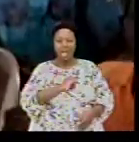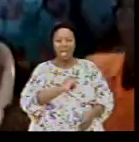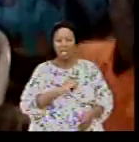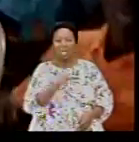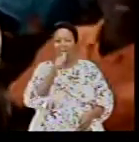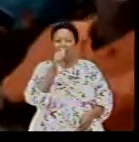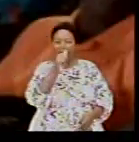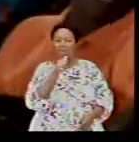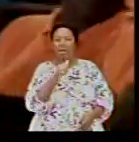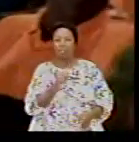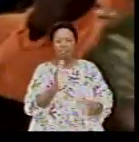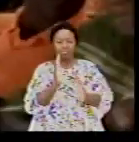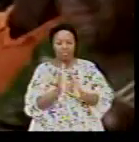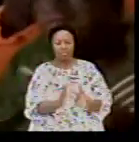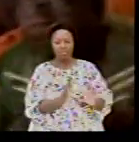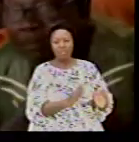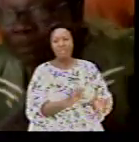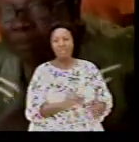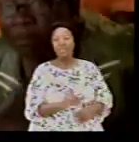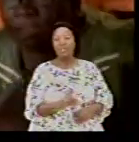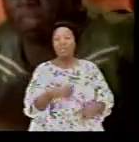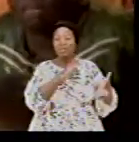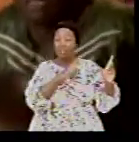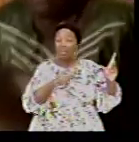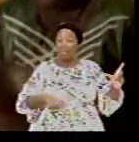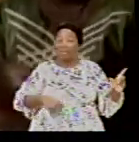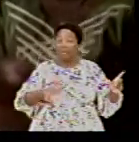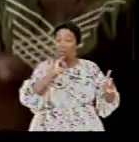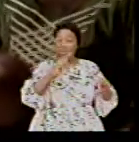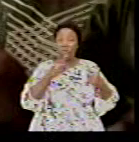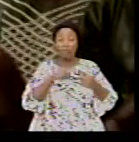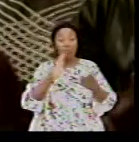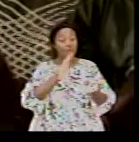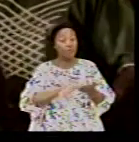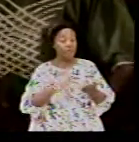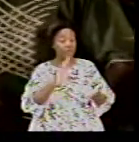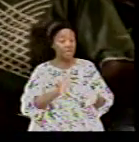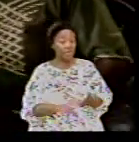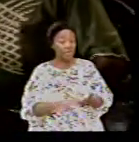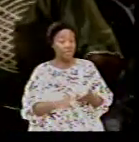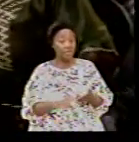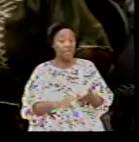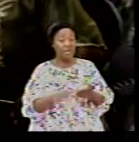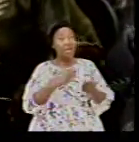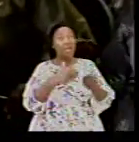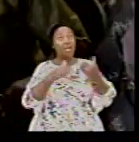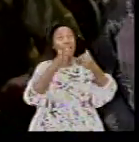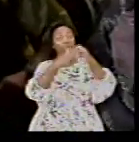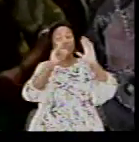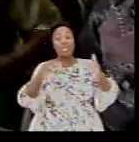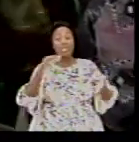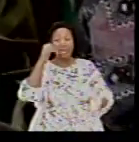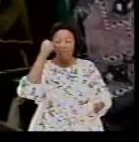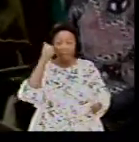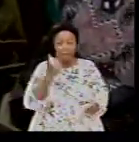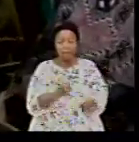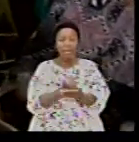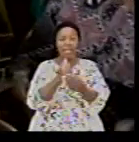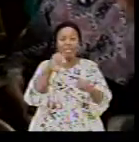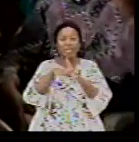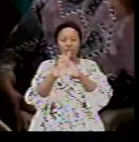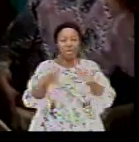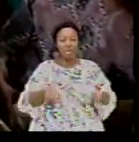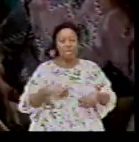ready. The Lord is going to produce heavenly amen in your life right